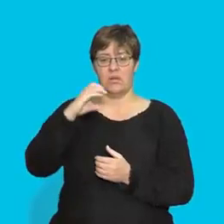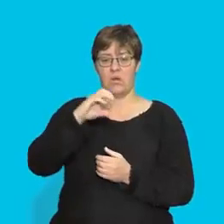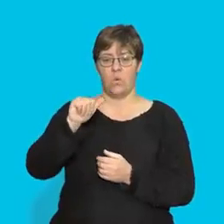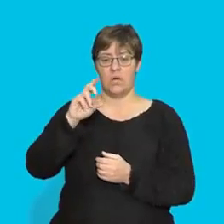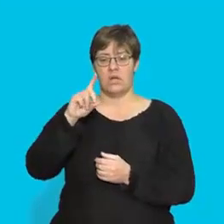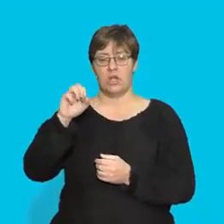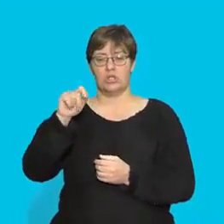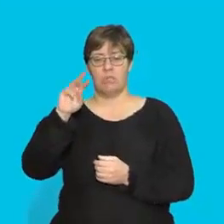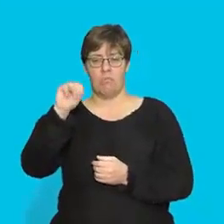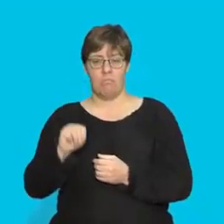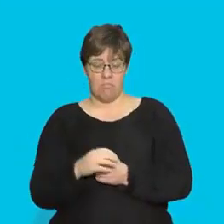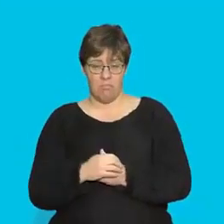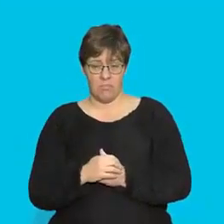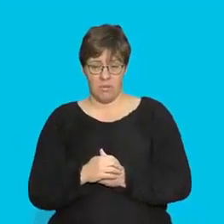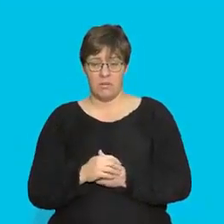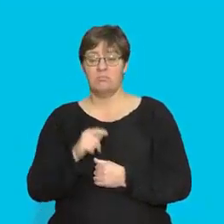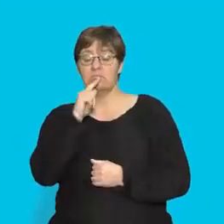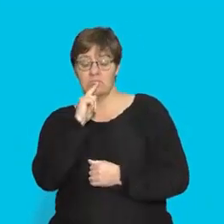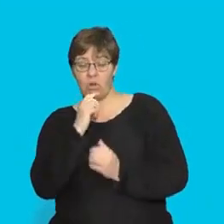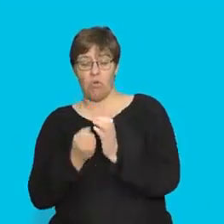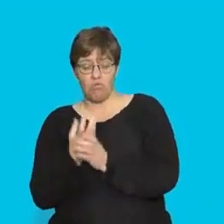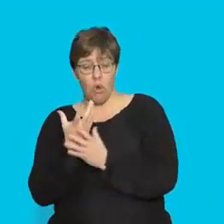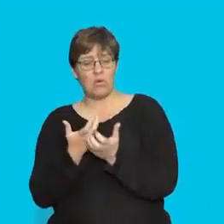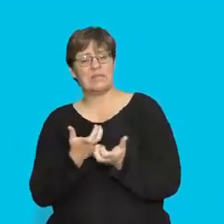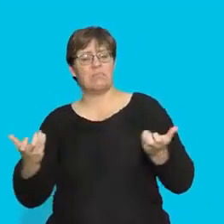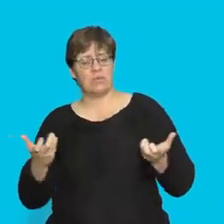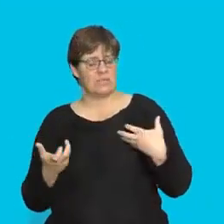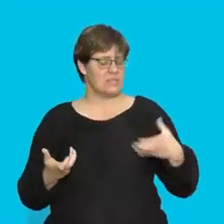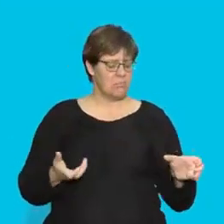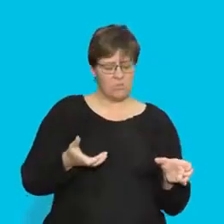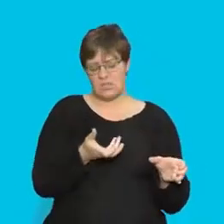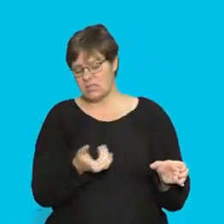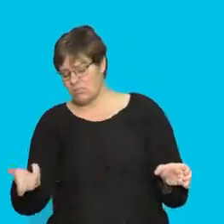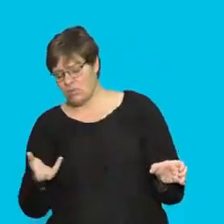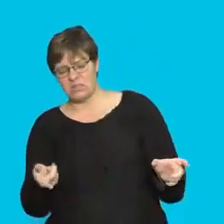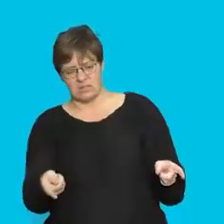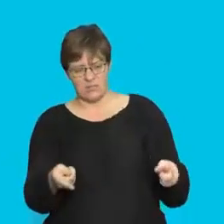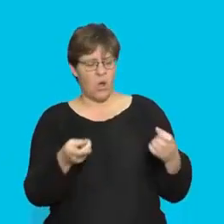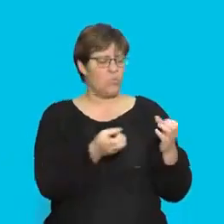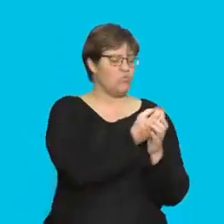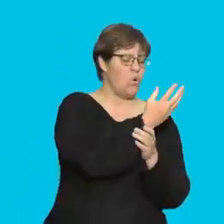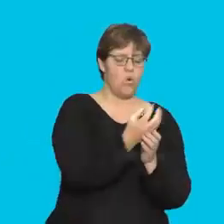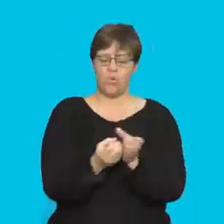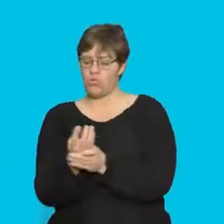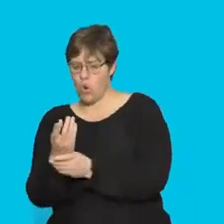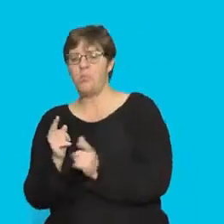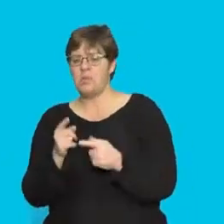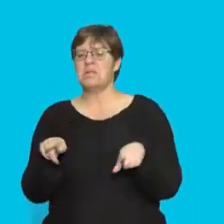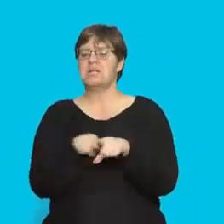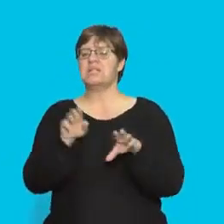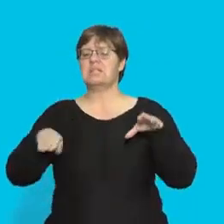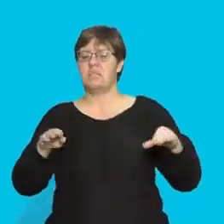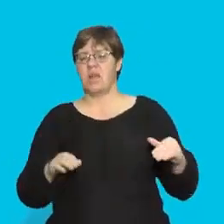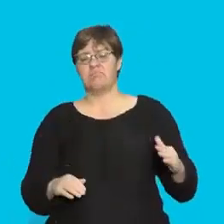species, Paramecium caudatum, and you grew it separately all by itself, we'd see